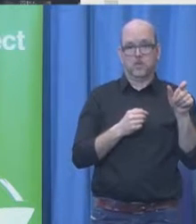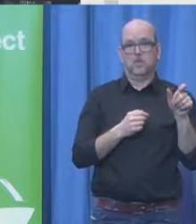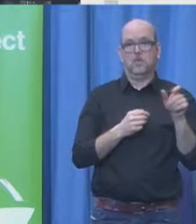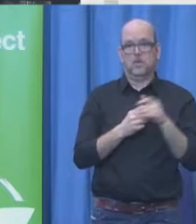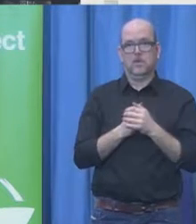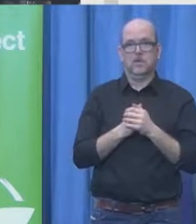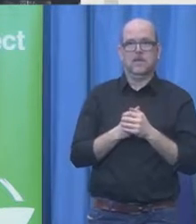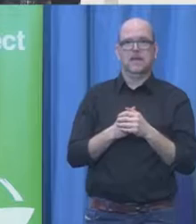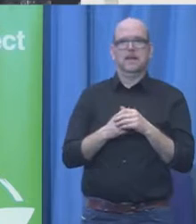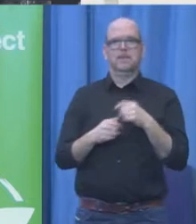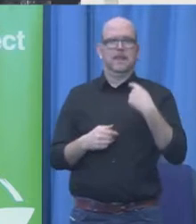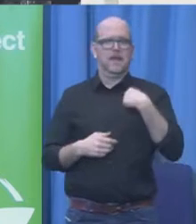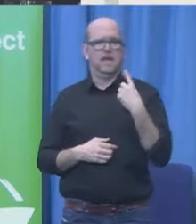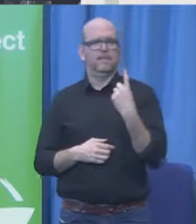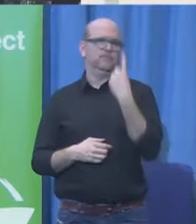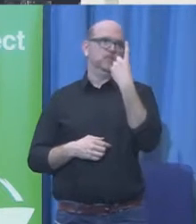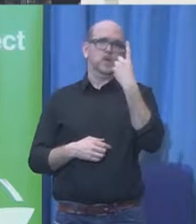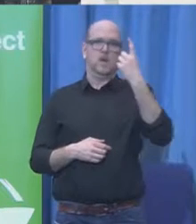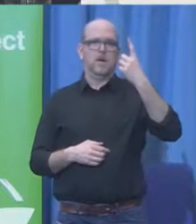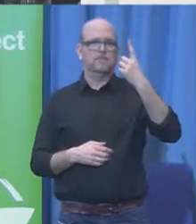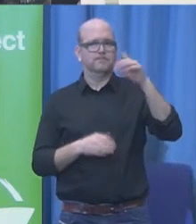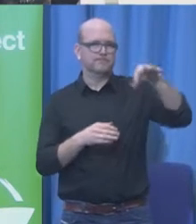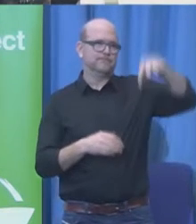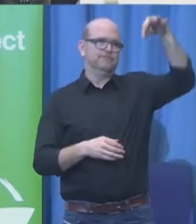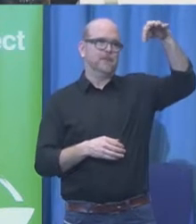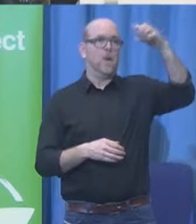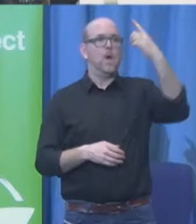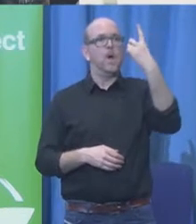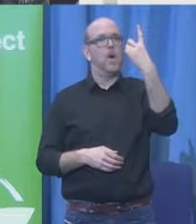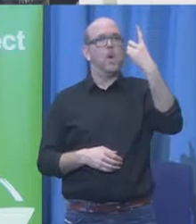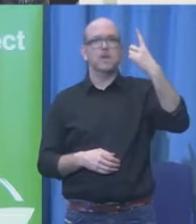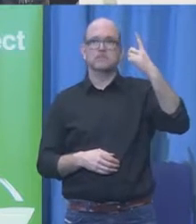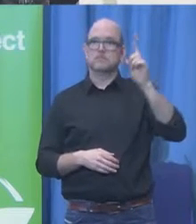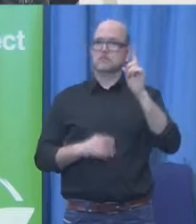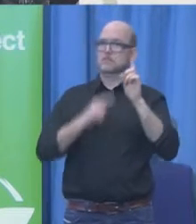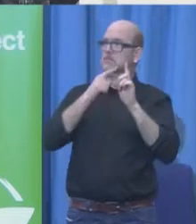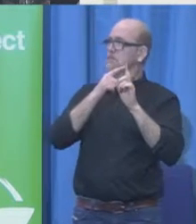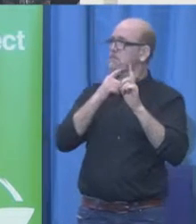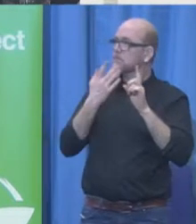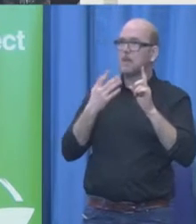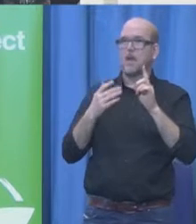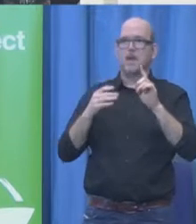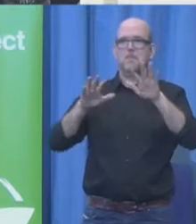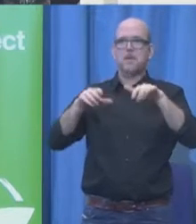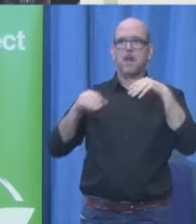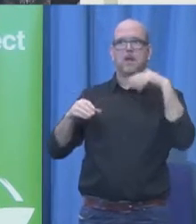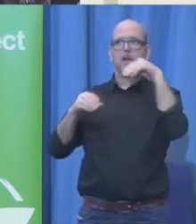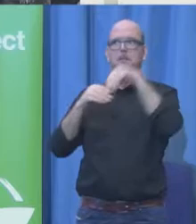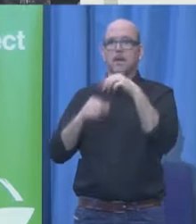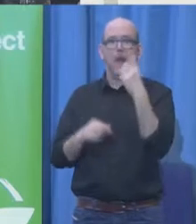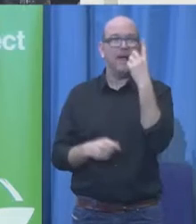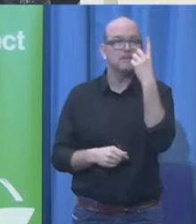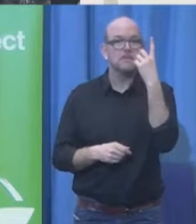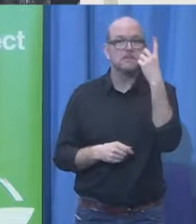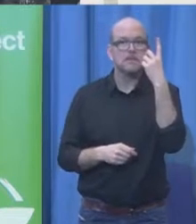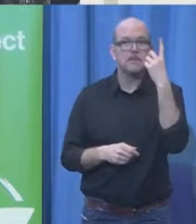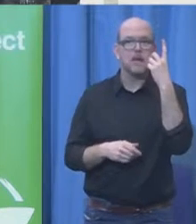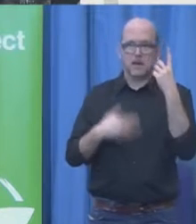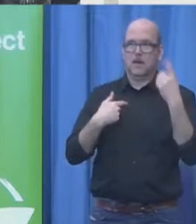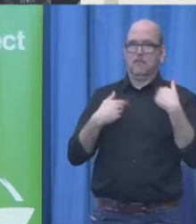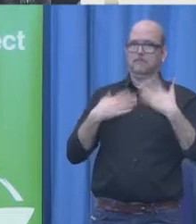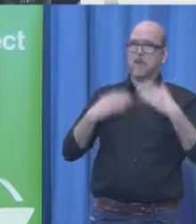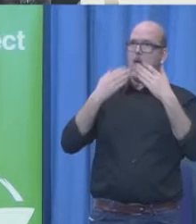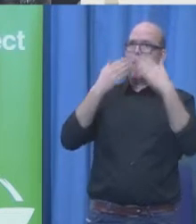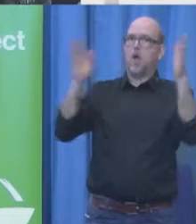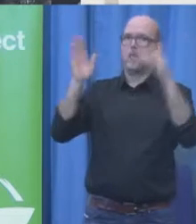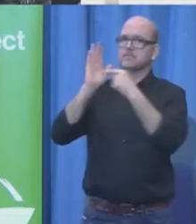the Dáil or the Seanad, either houses of Parliament, with a declared disability, which is very, very poor in